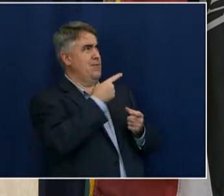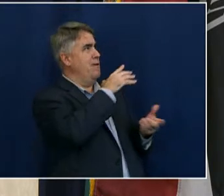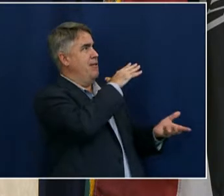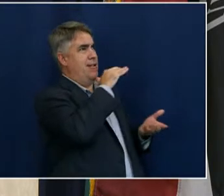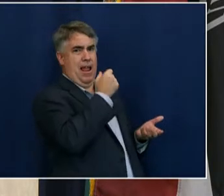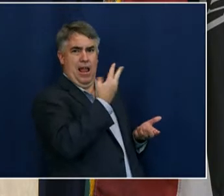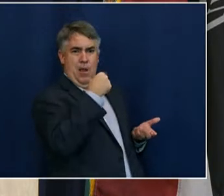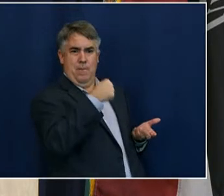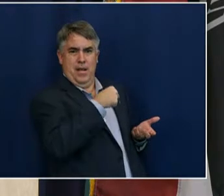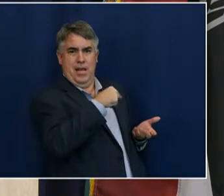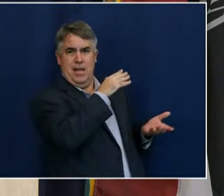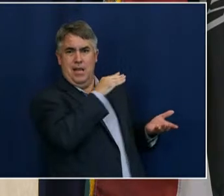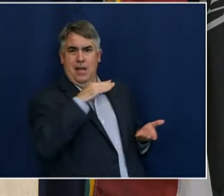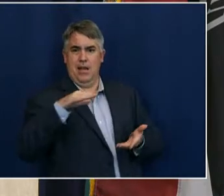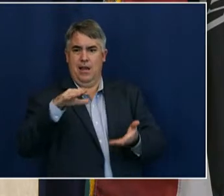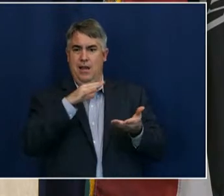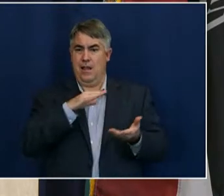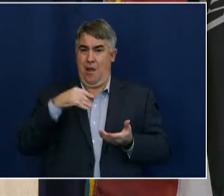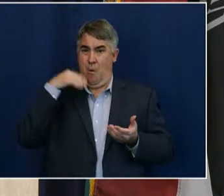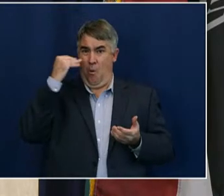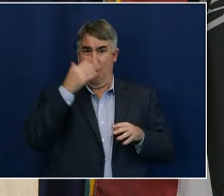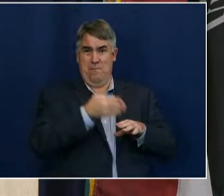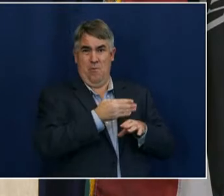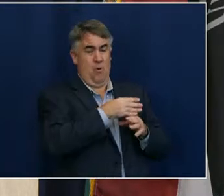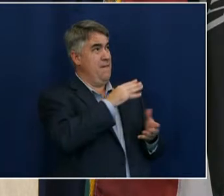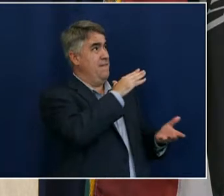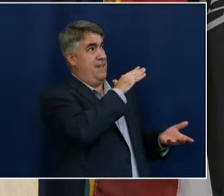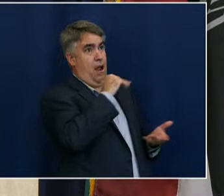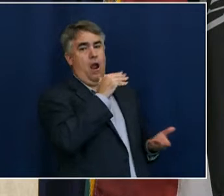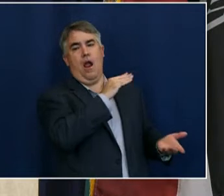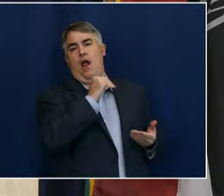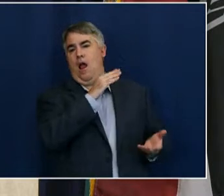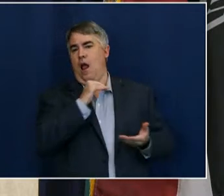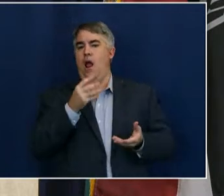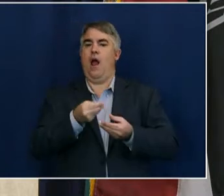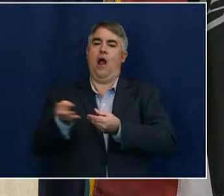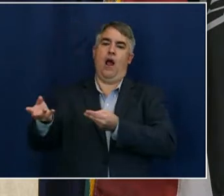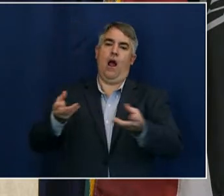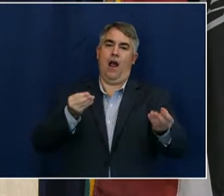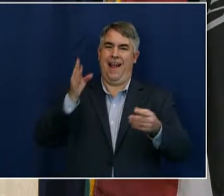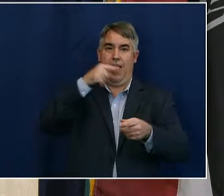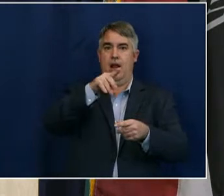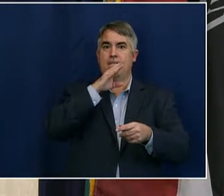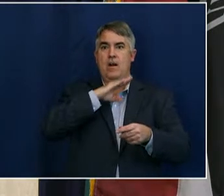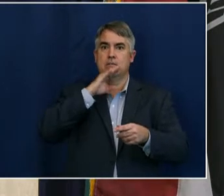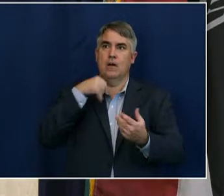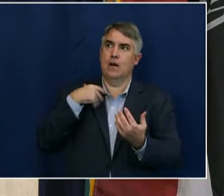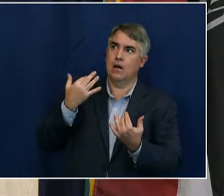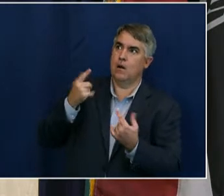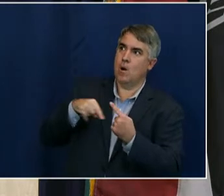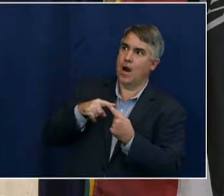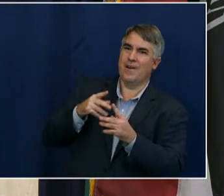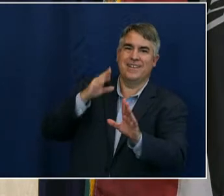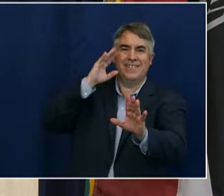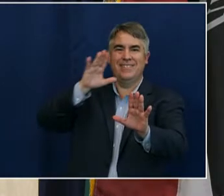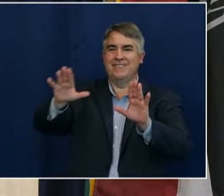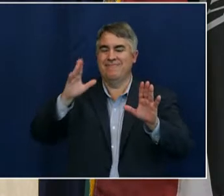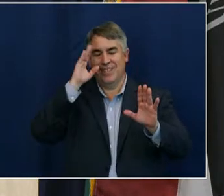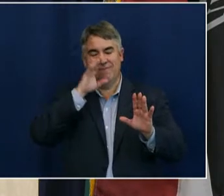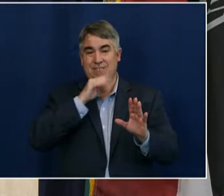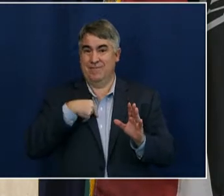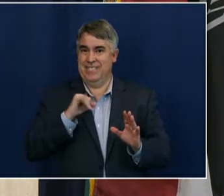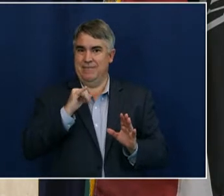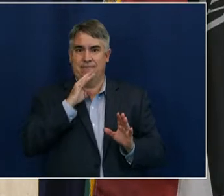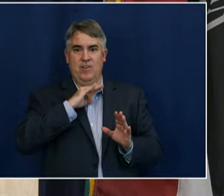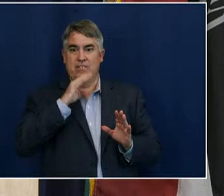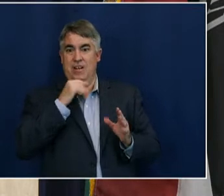it improves. We know people are frustrated. We're frustrated. We would like to see more vaccines on a regular schedule, and that would allow us, again, to open